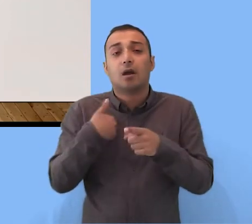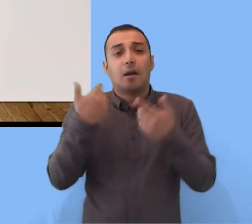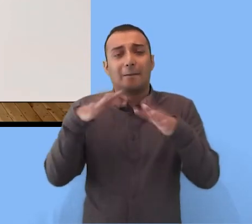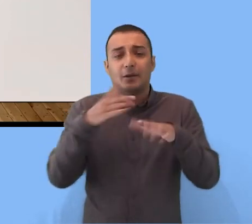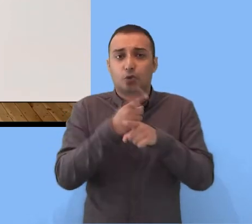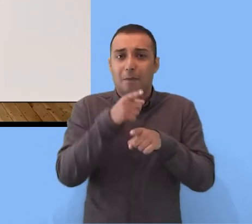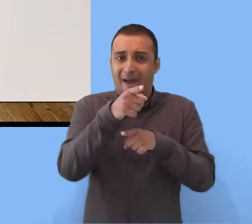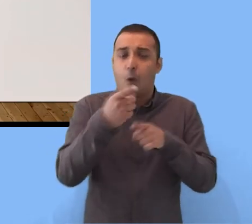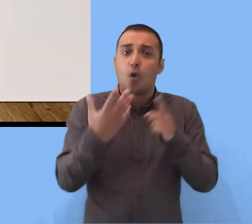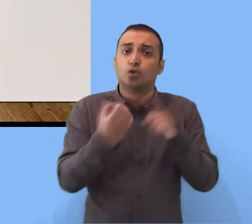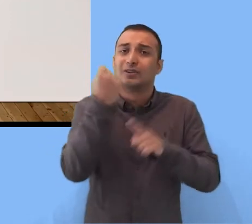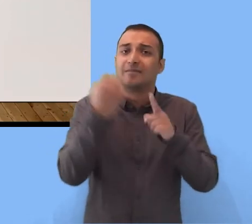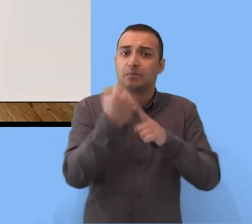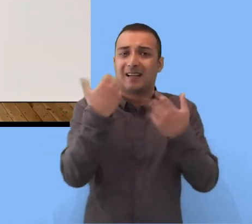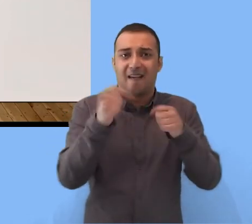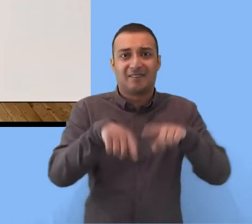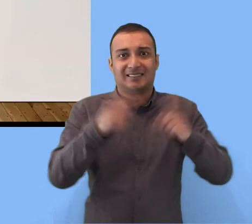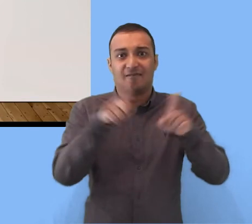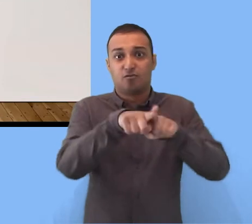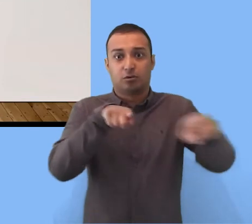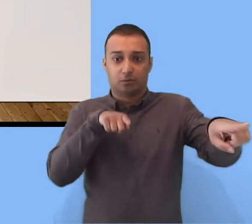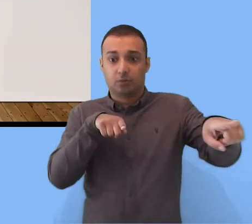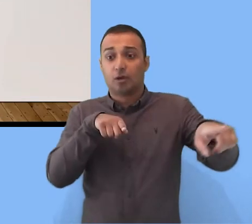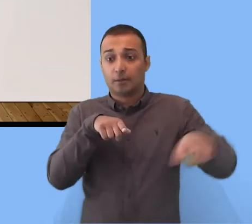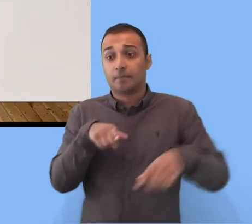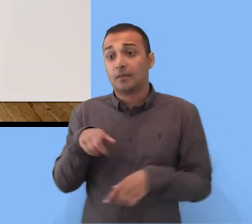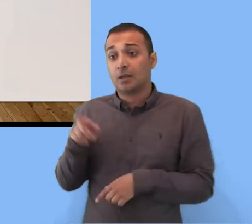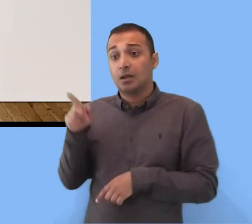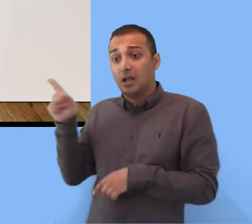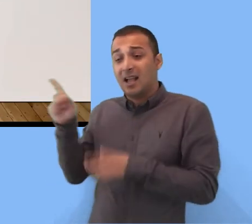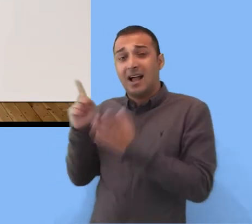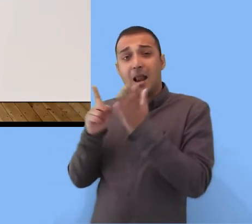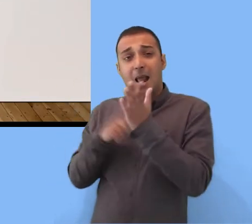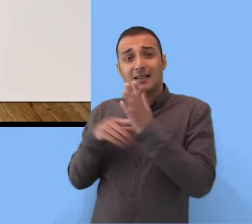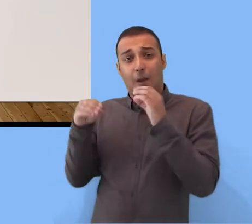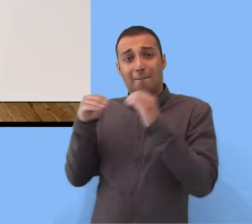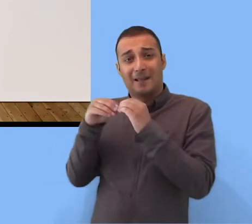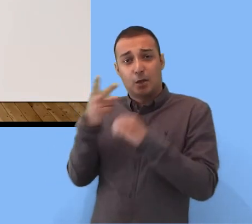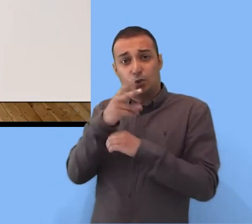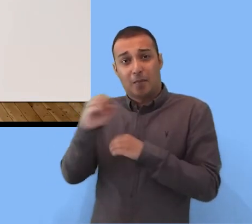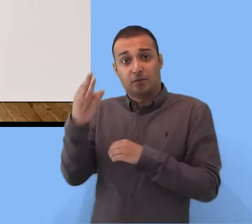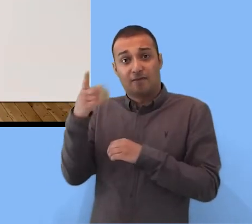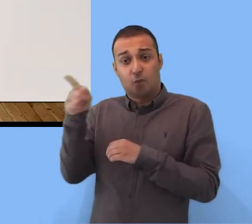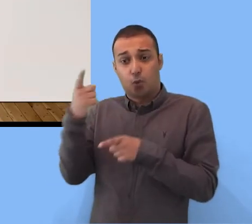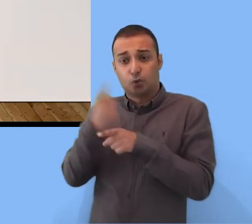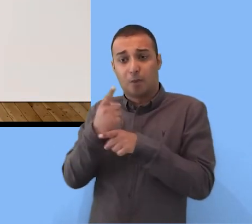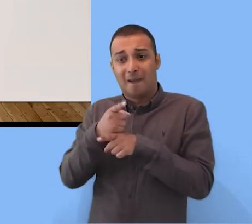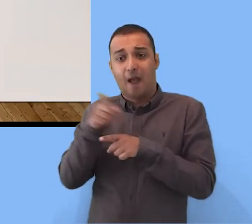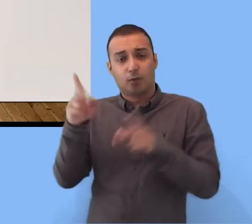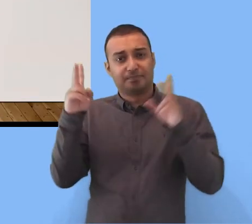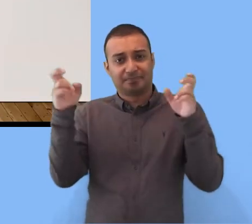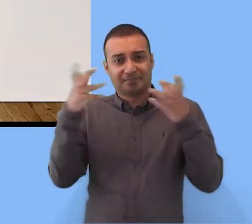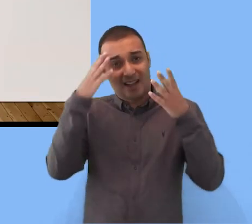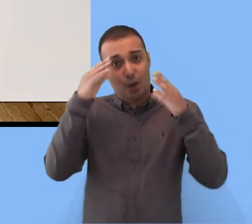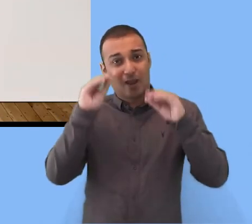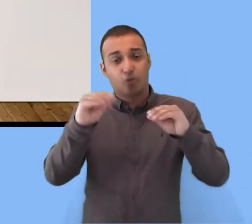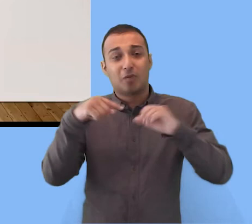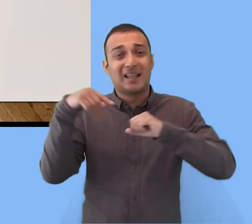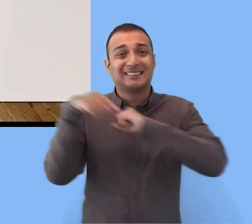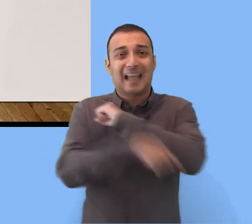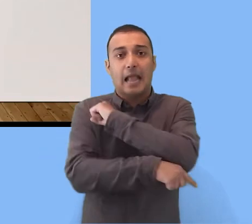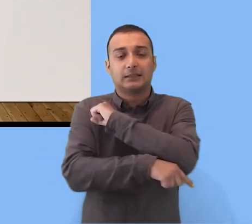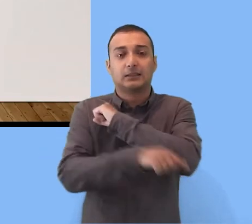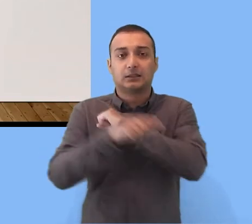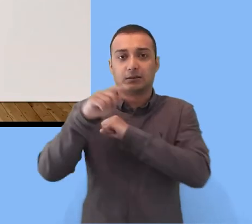an educational debt. And I think she's onto something, because what she's saying is we need to stop looking